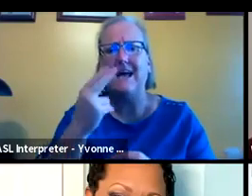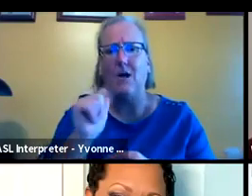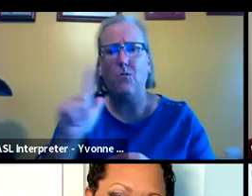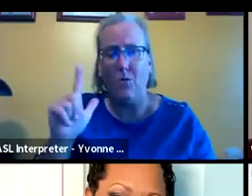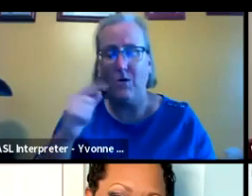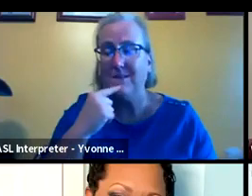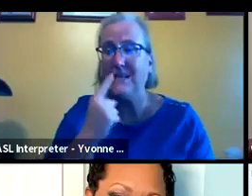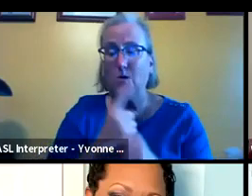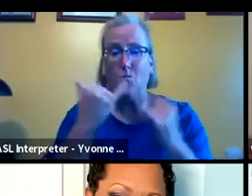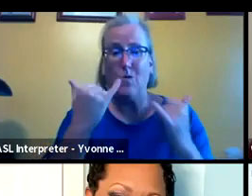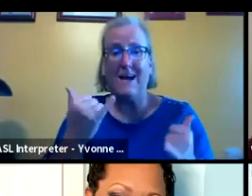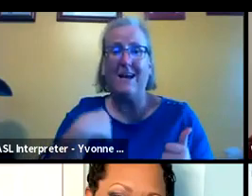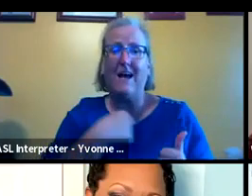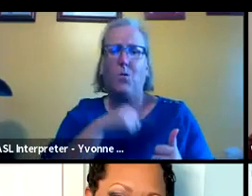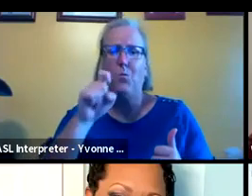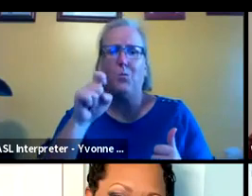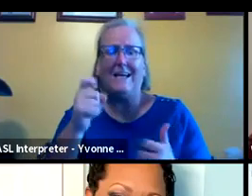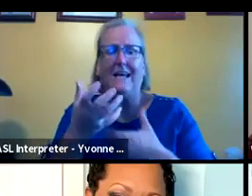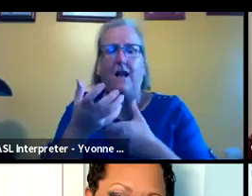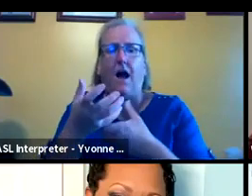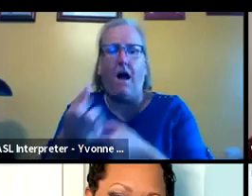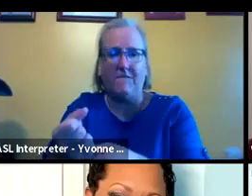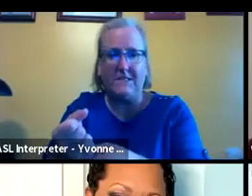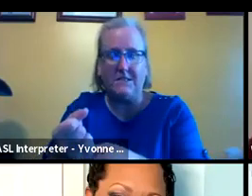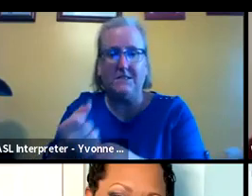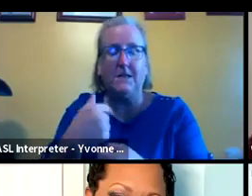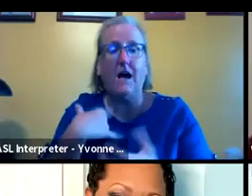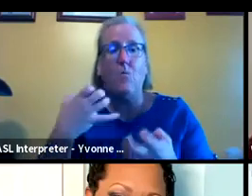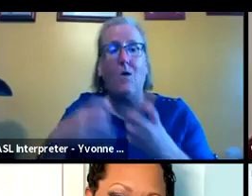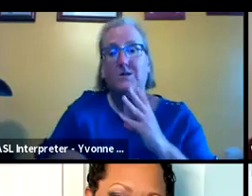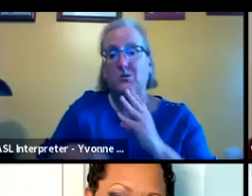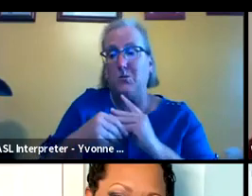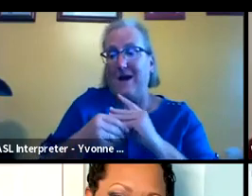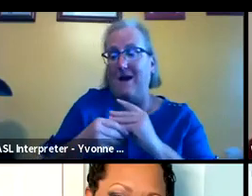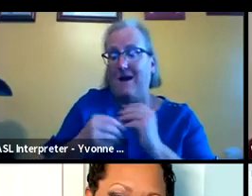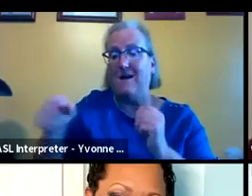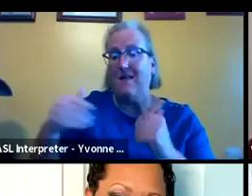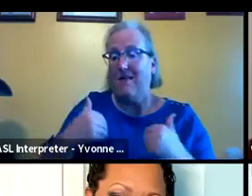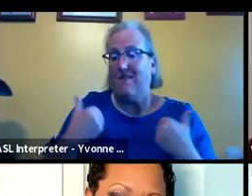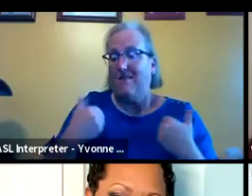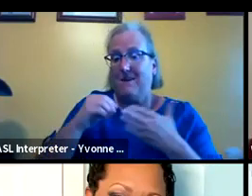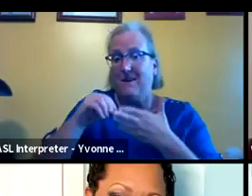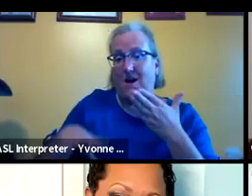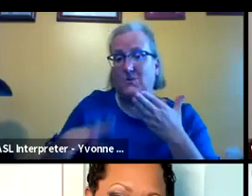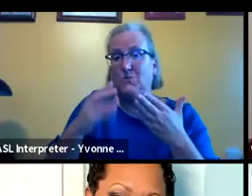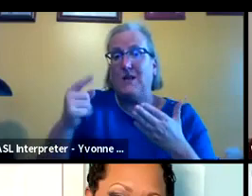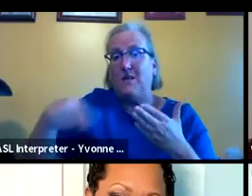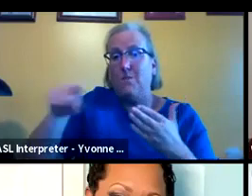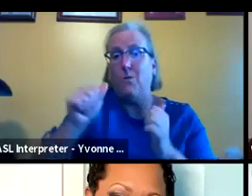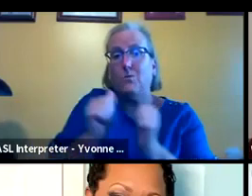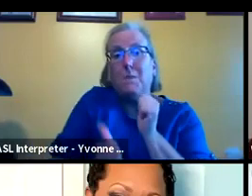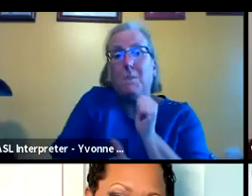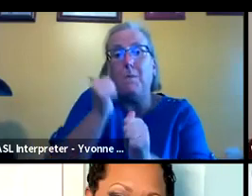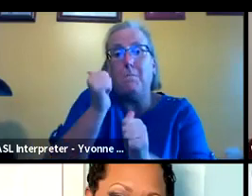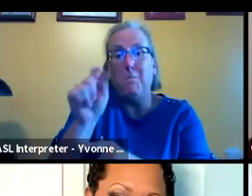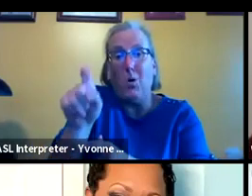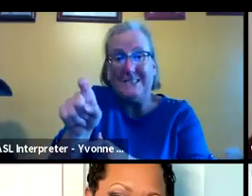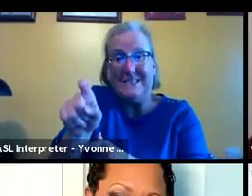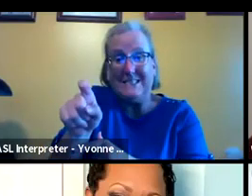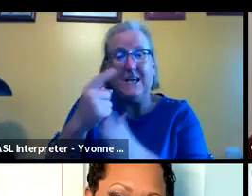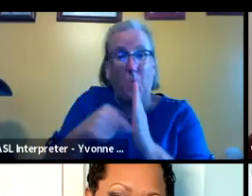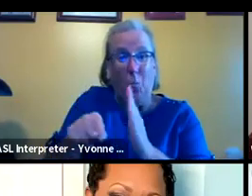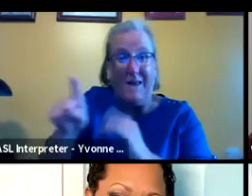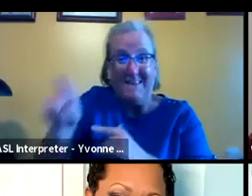this time is confidence. I would like to add what the youngest students and the students with the most needs at this time also need